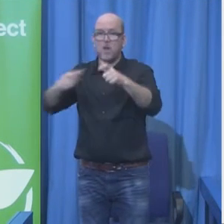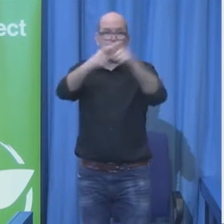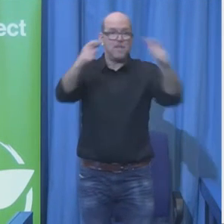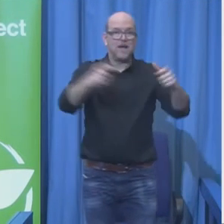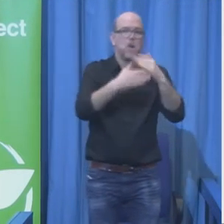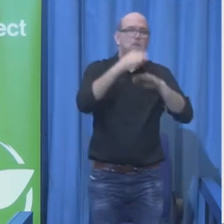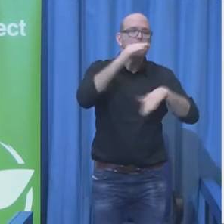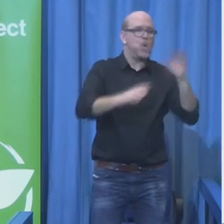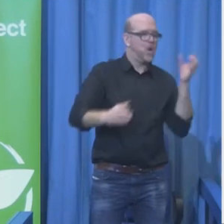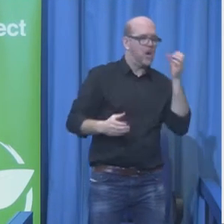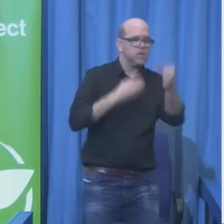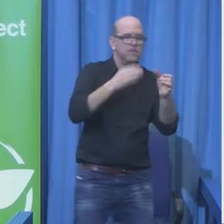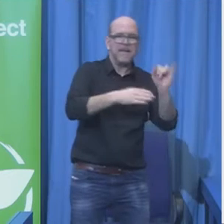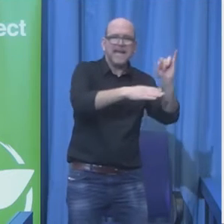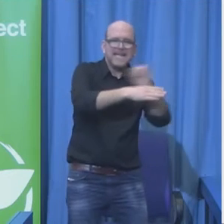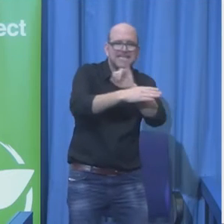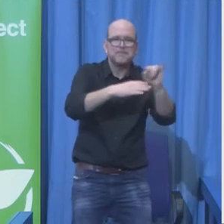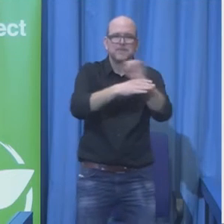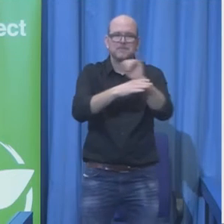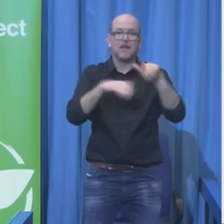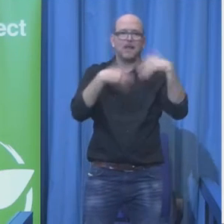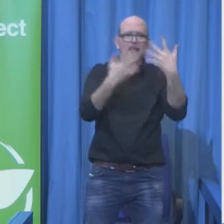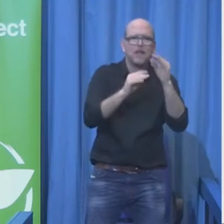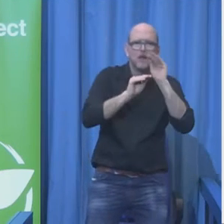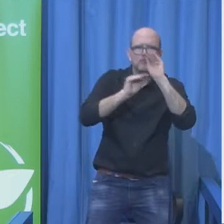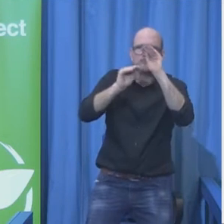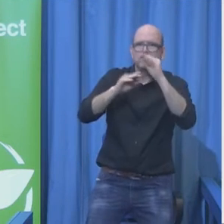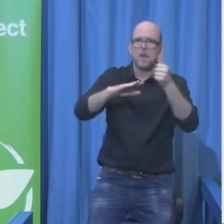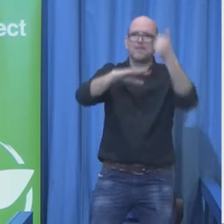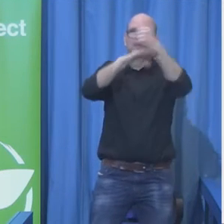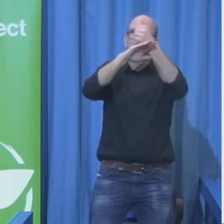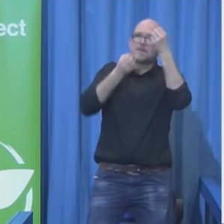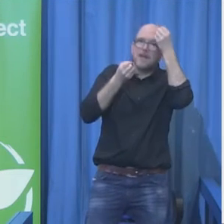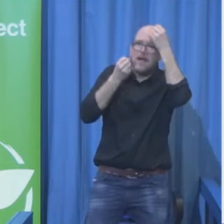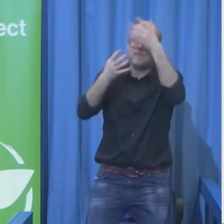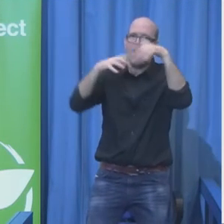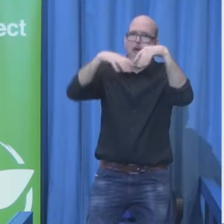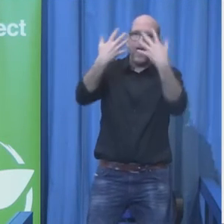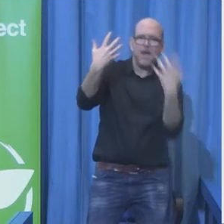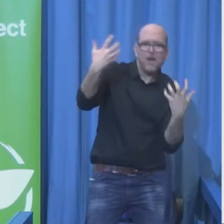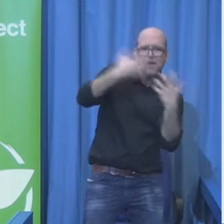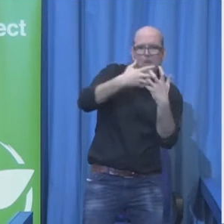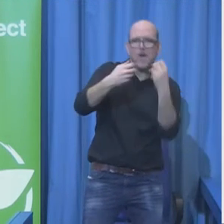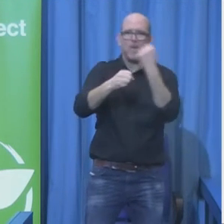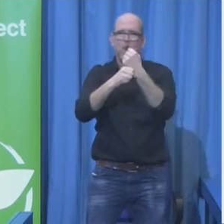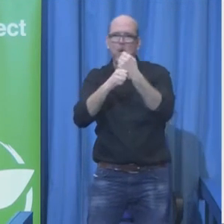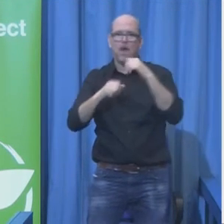apprenticeship activities, that informal education, that it can give more